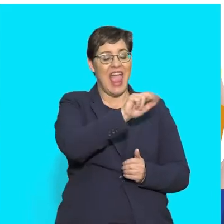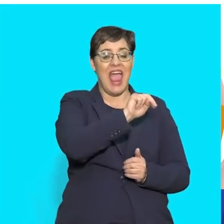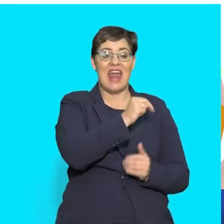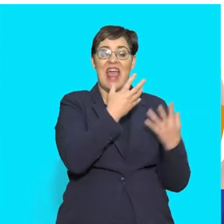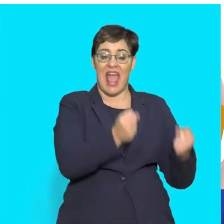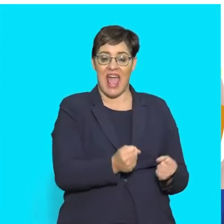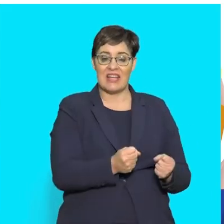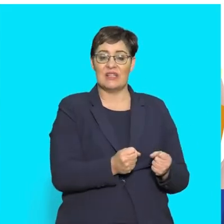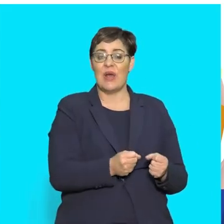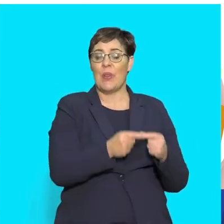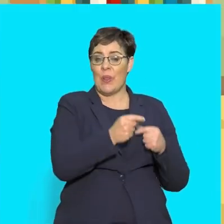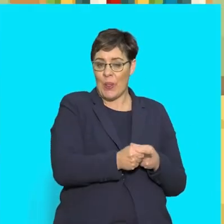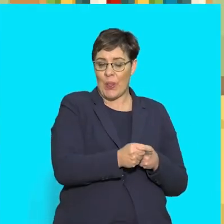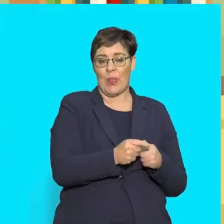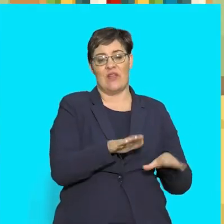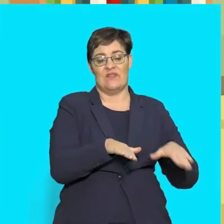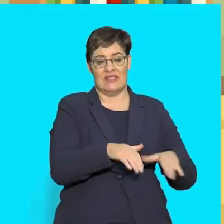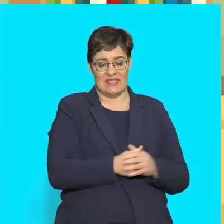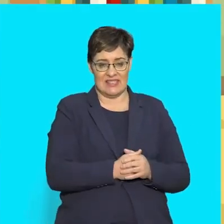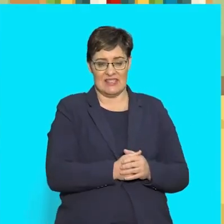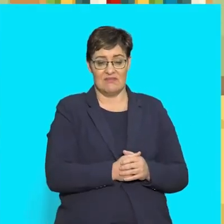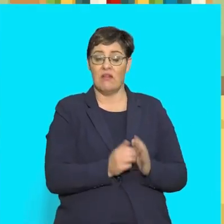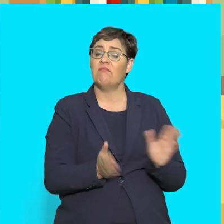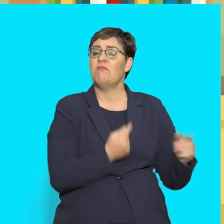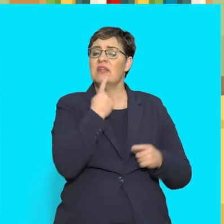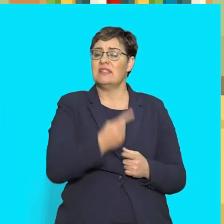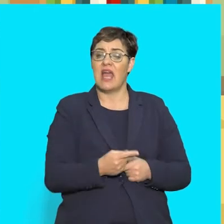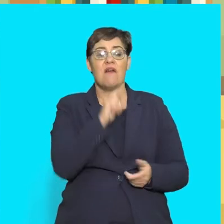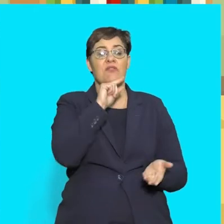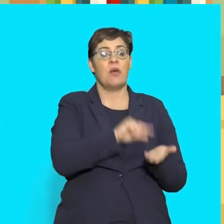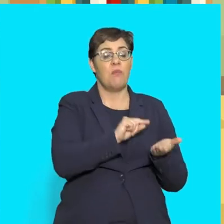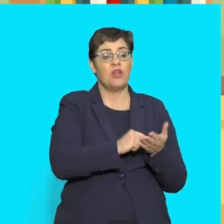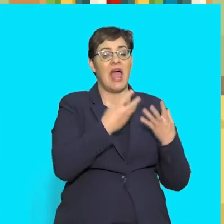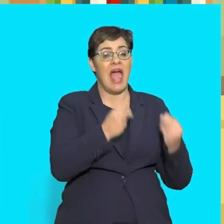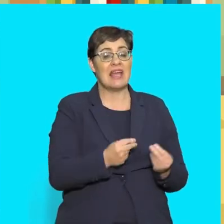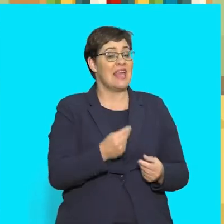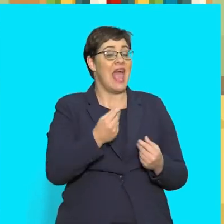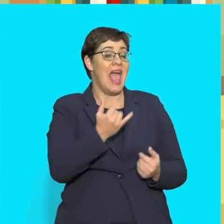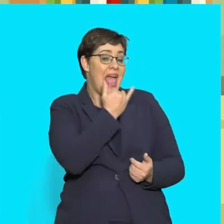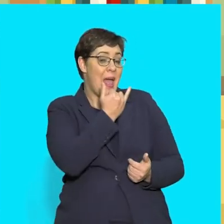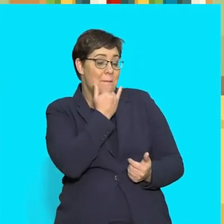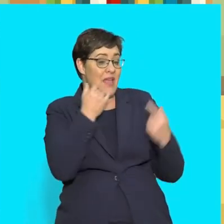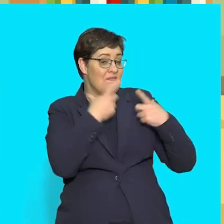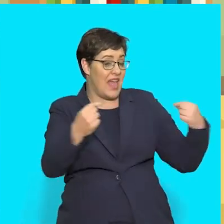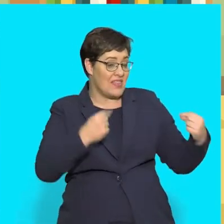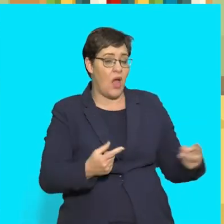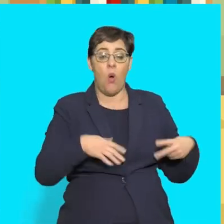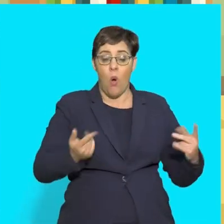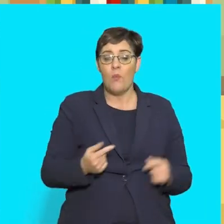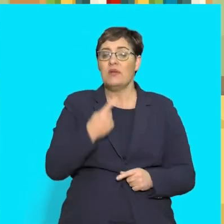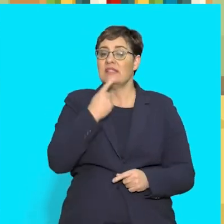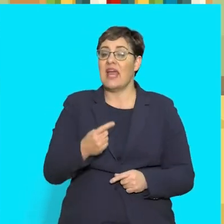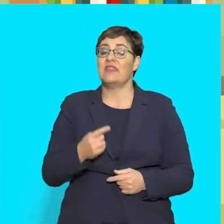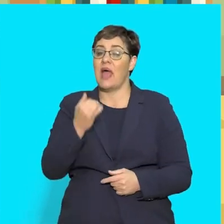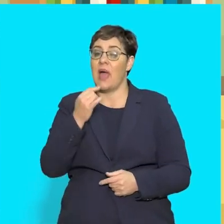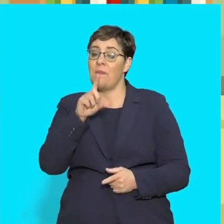Yes, Anne has small feet. Do I say, the bird has happy feathers? Or do I